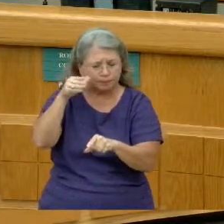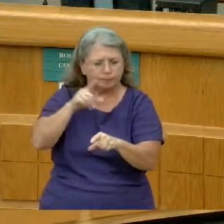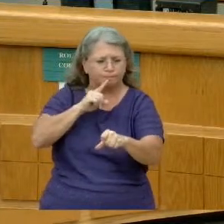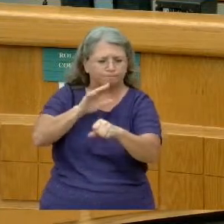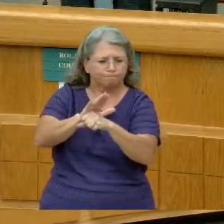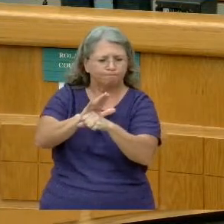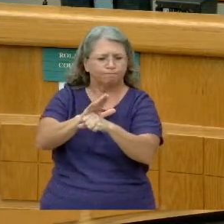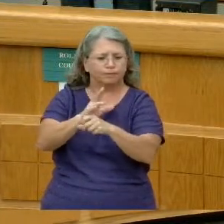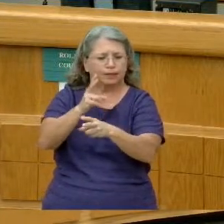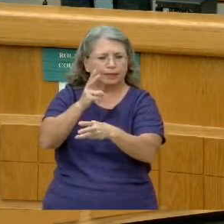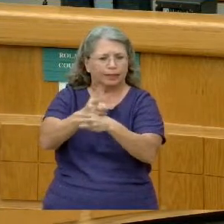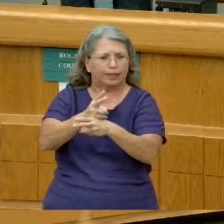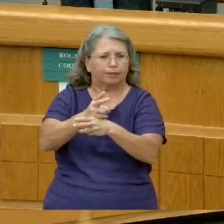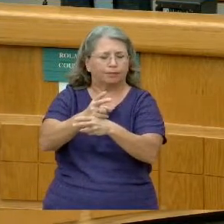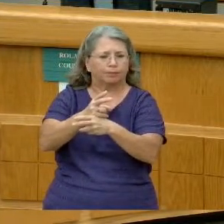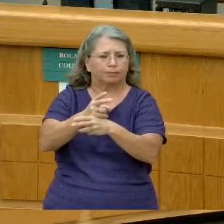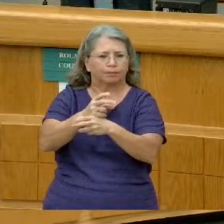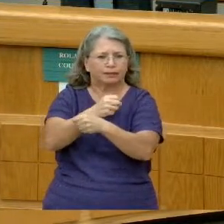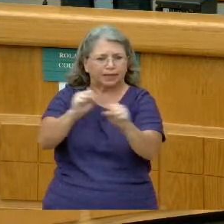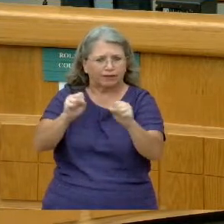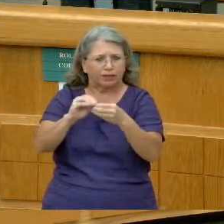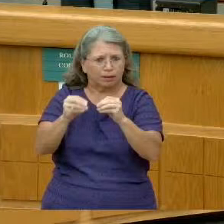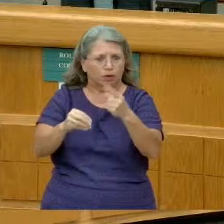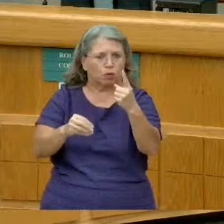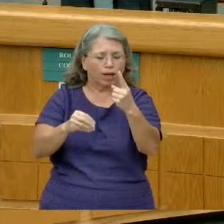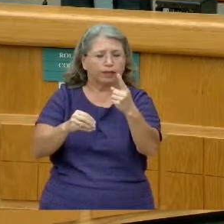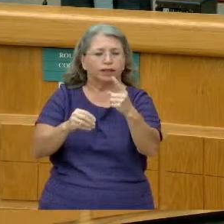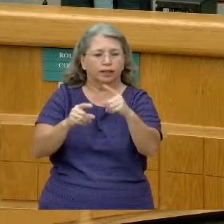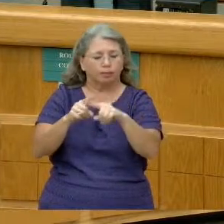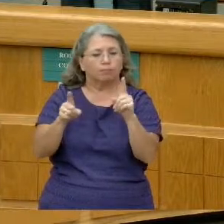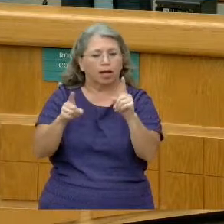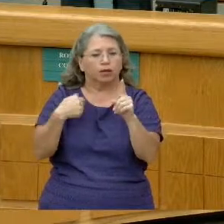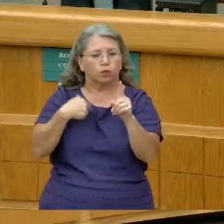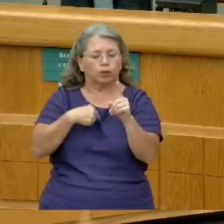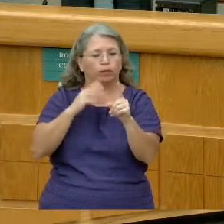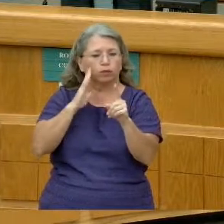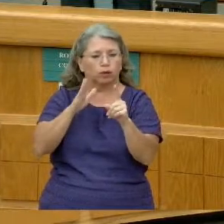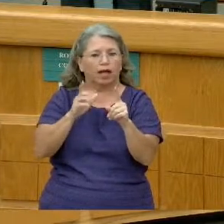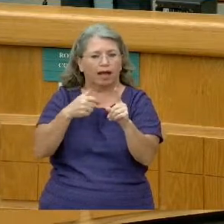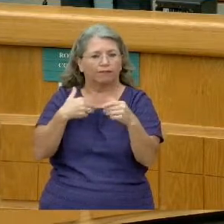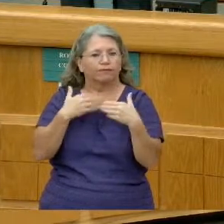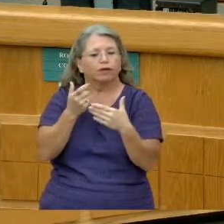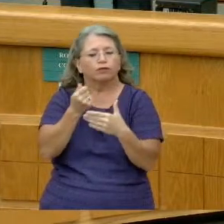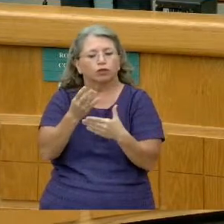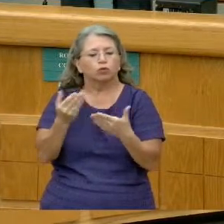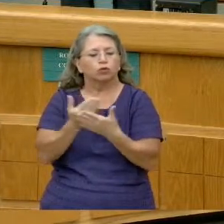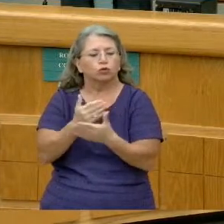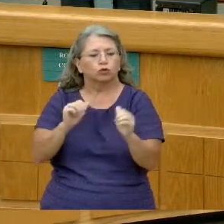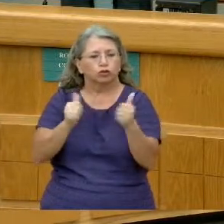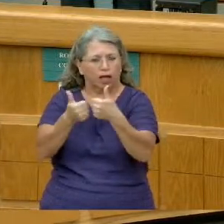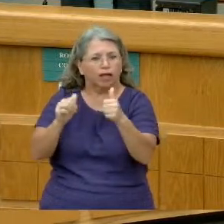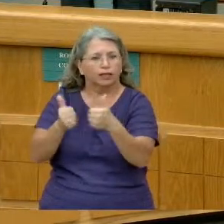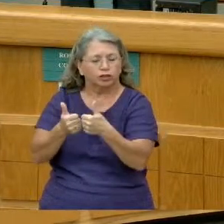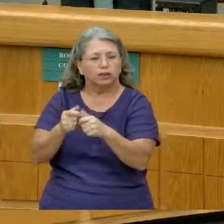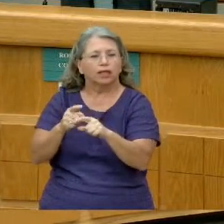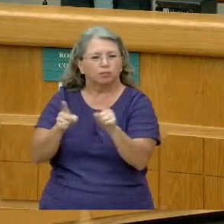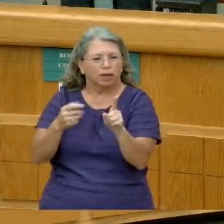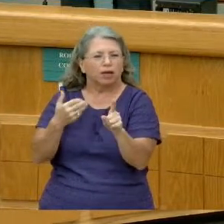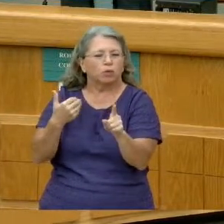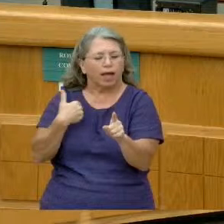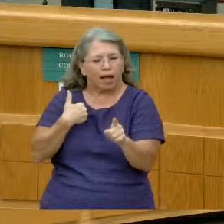public safety number one. It's a matter of scale. And yes, there will be some new challenges, but these are challenges that we have